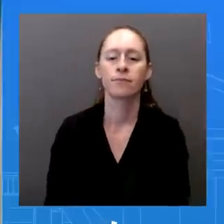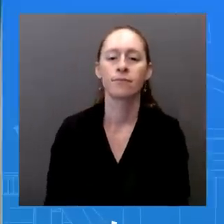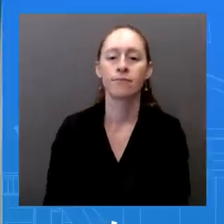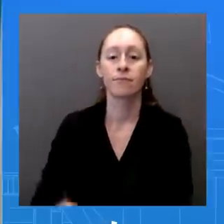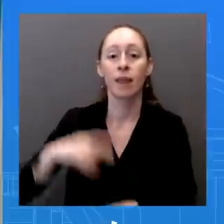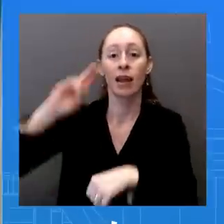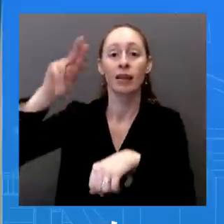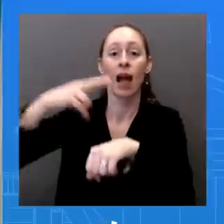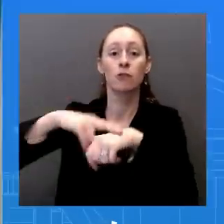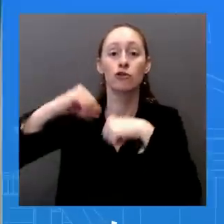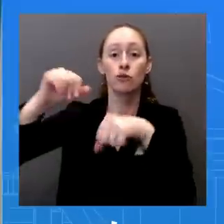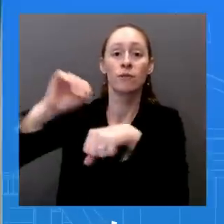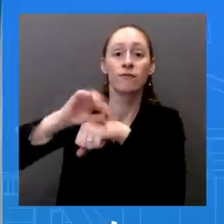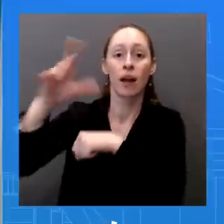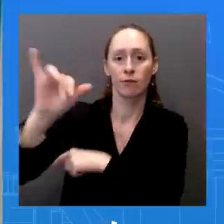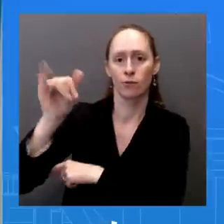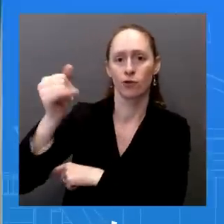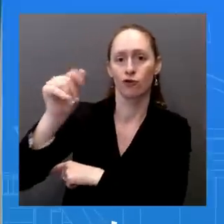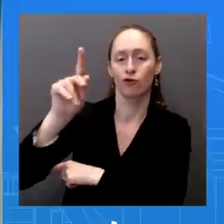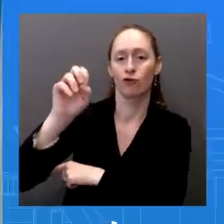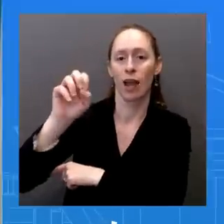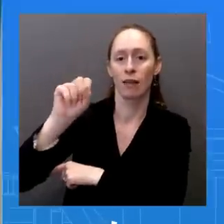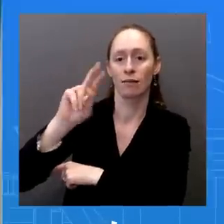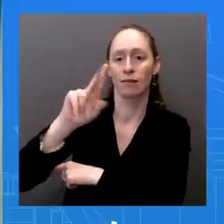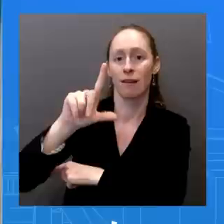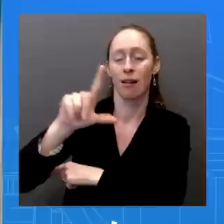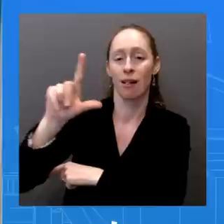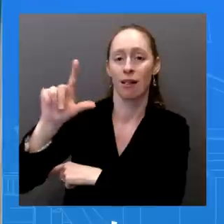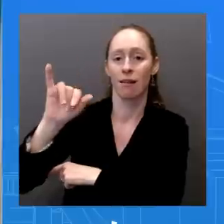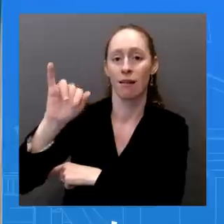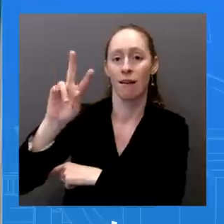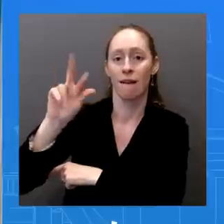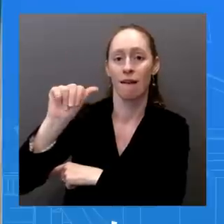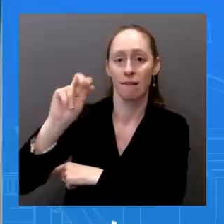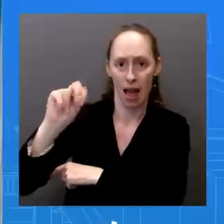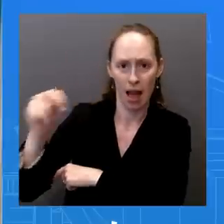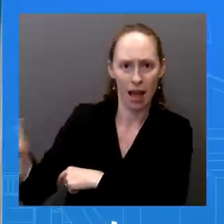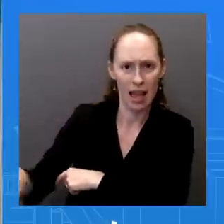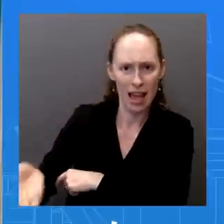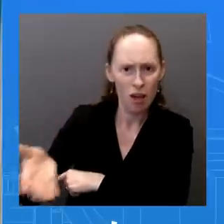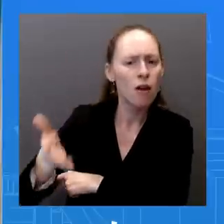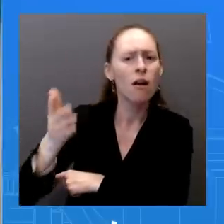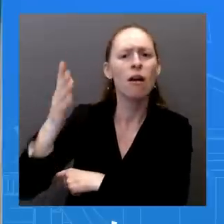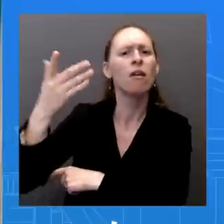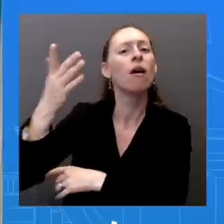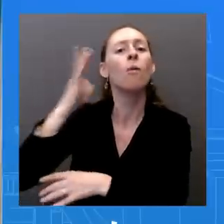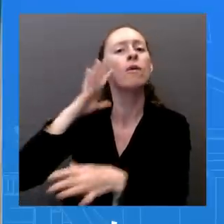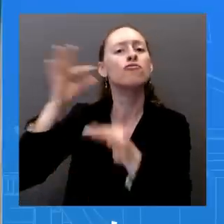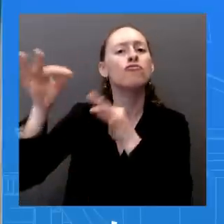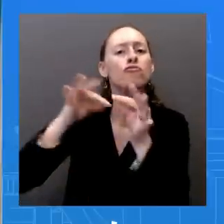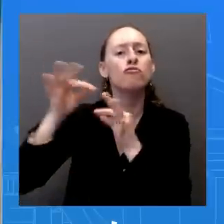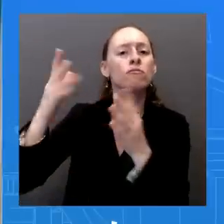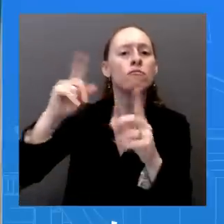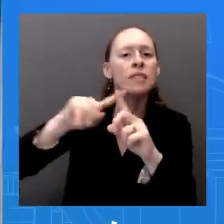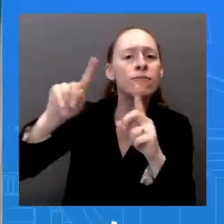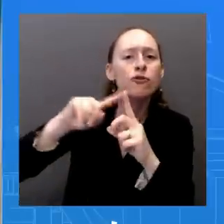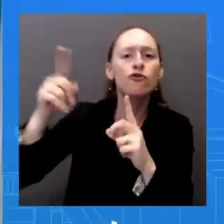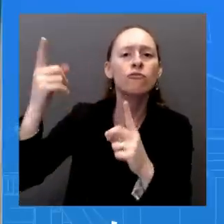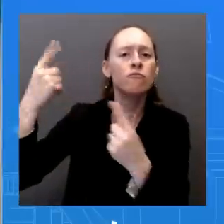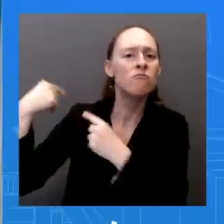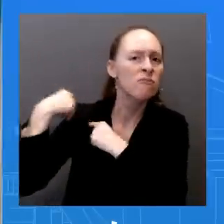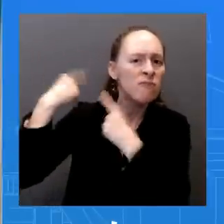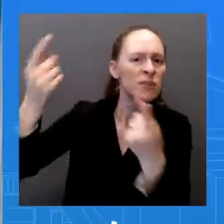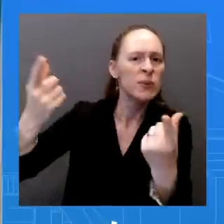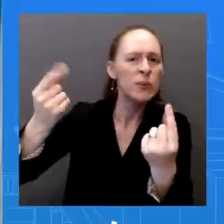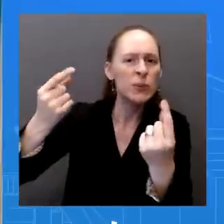the UNGA meetings and events that the president will be attending this week. The president's going to be leaving later today, as you all know,